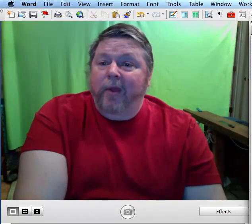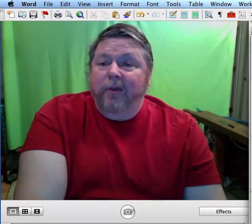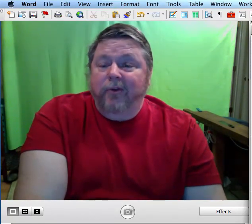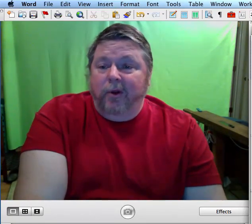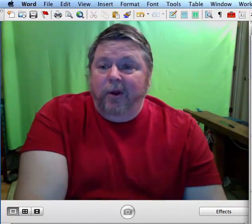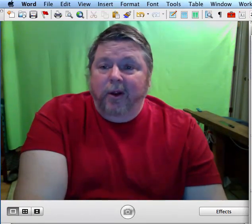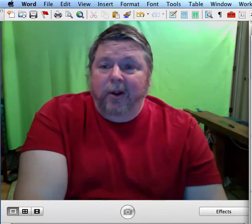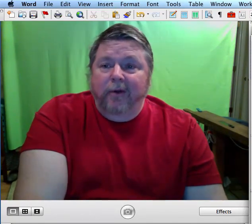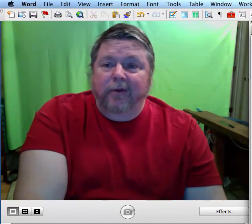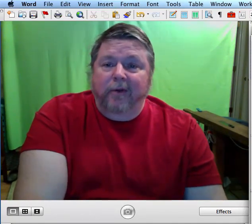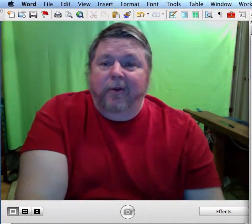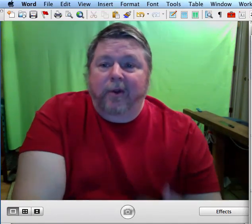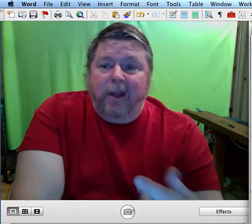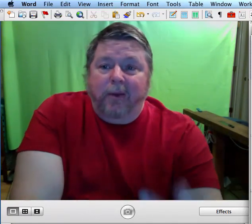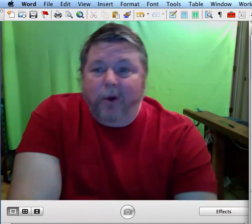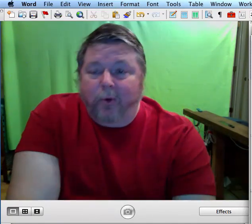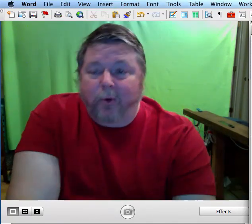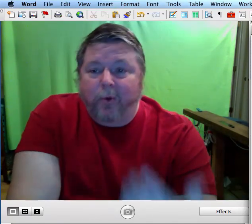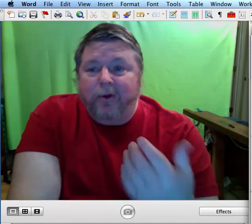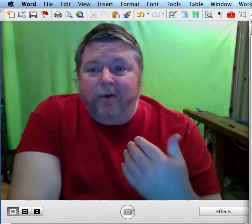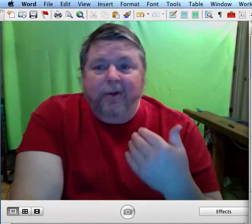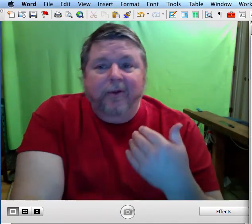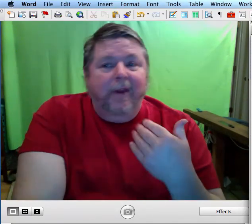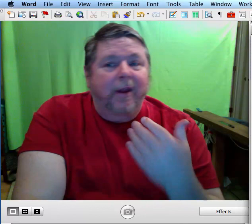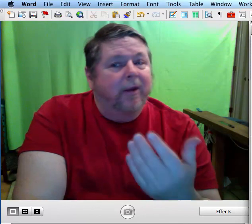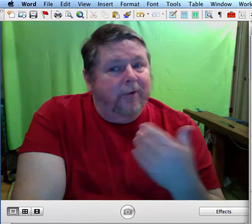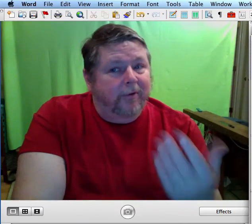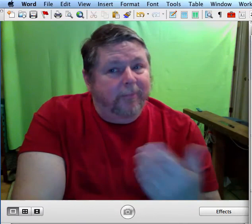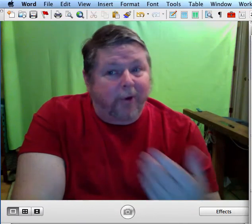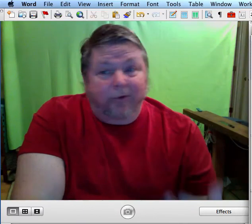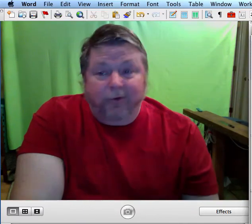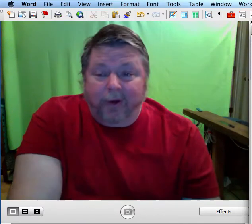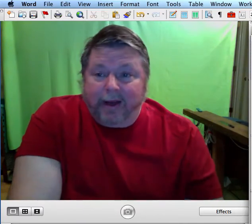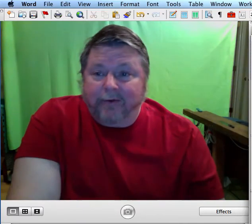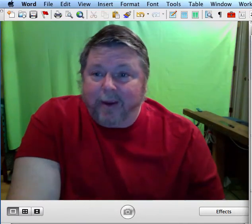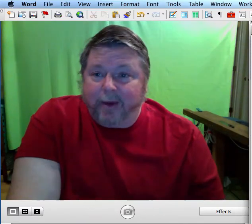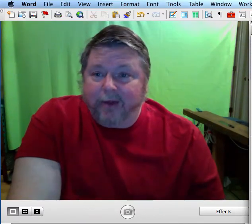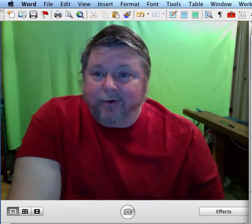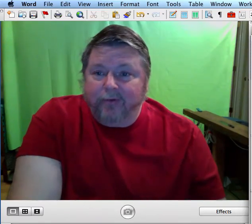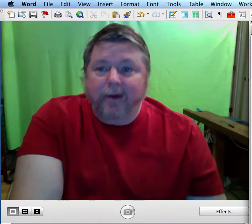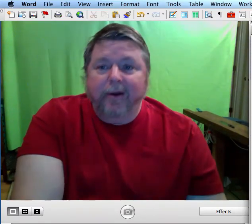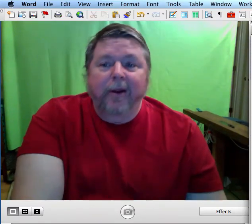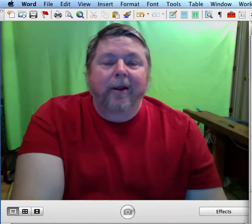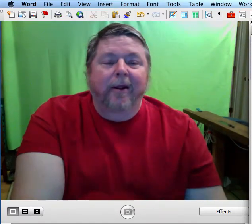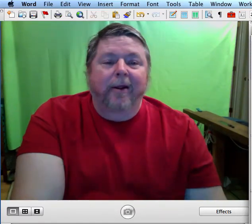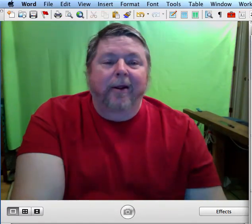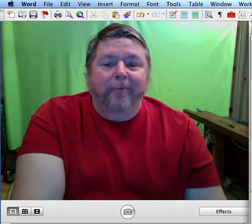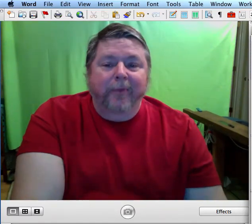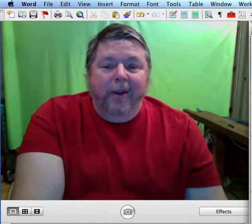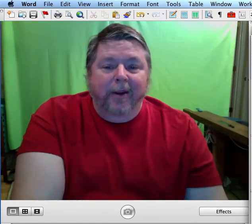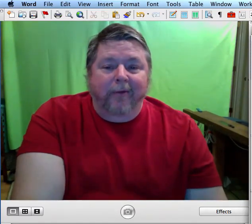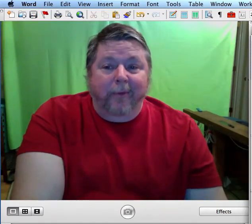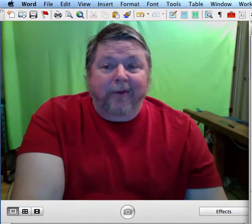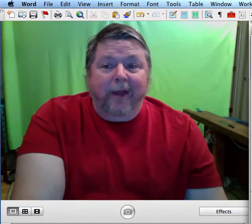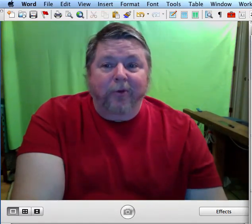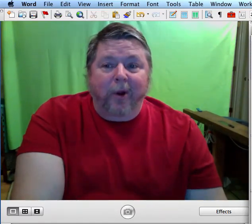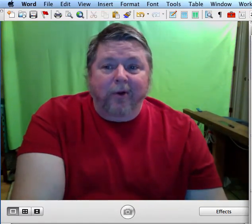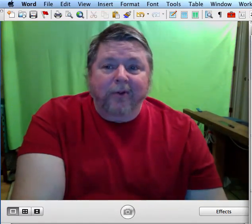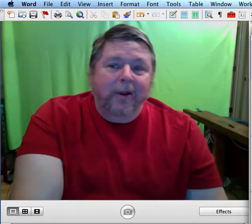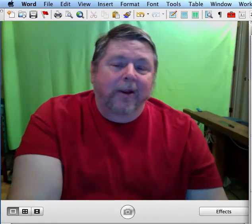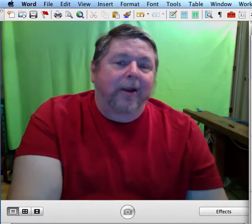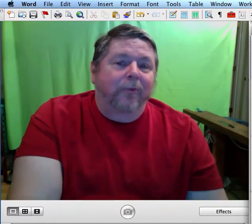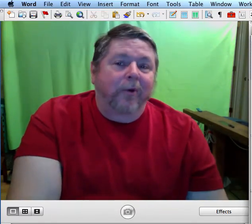where they stood so that they would or wouldn't see certain parts during an examination? Right? Everybody's got